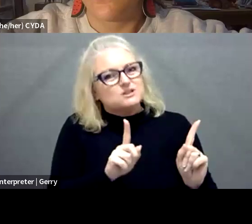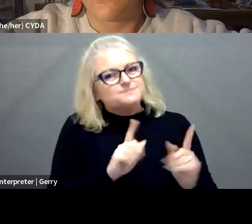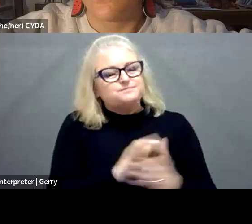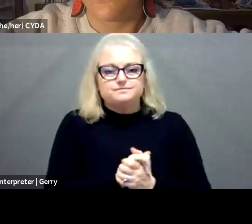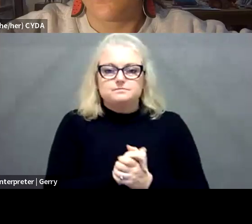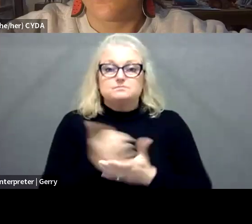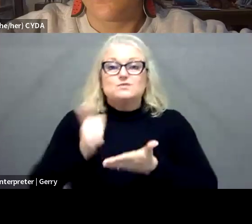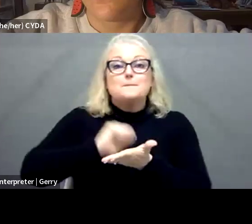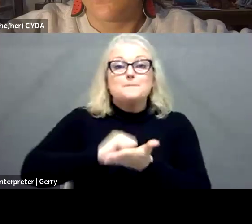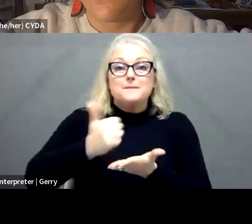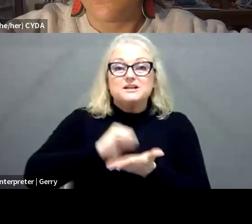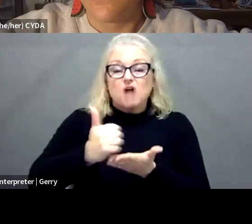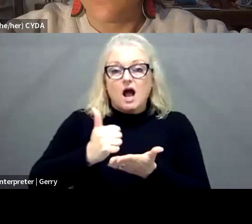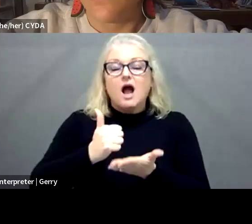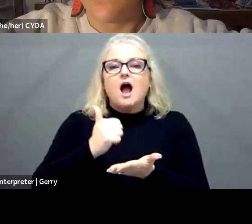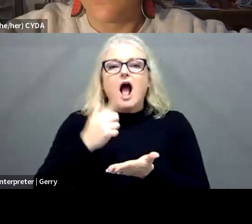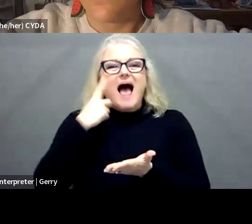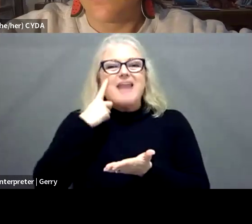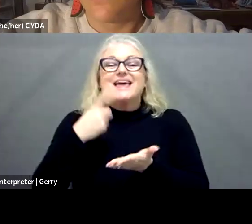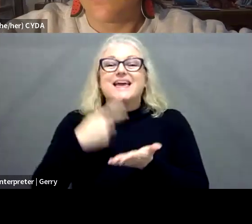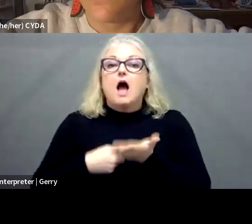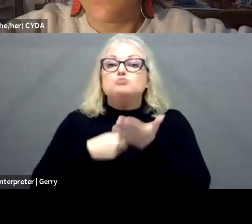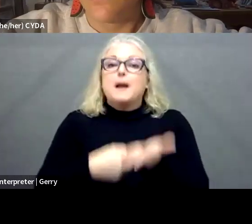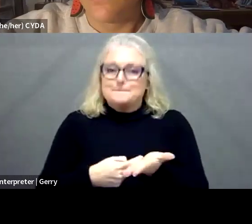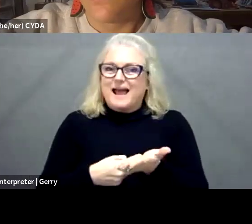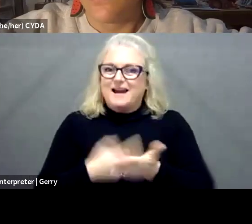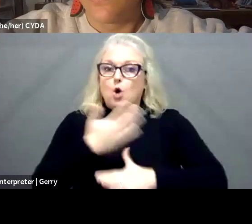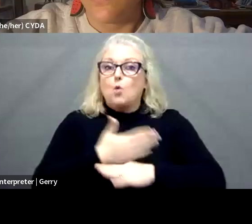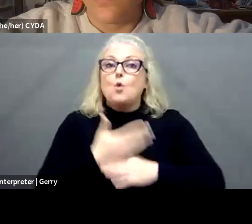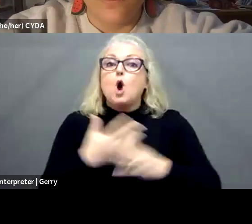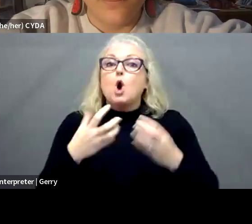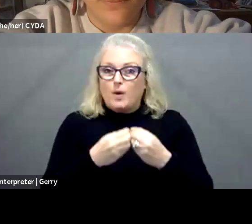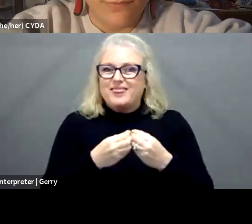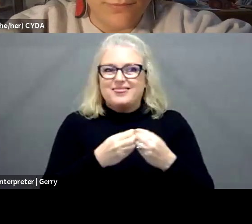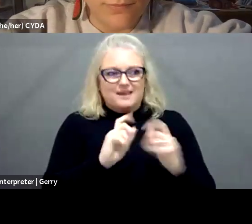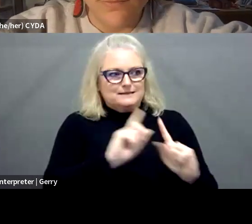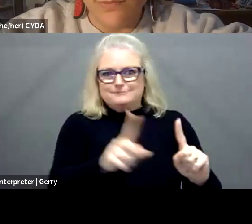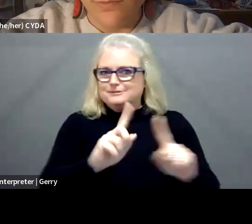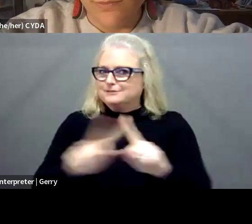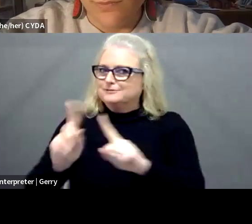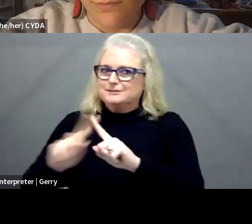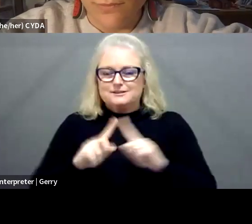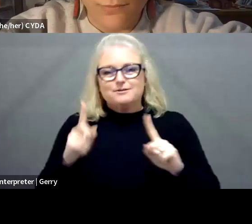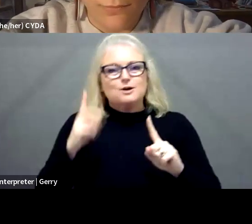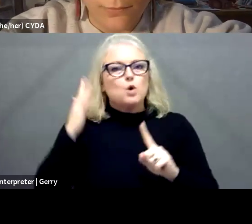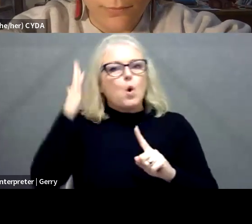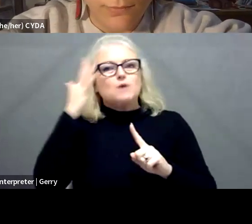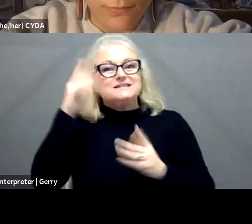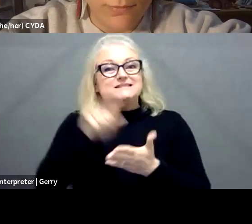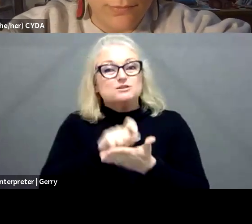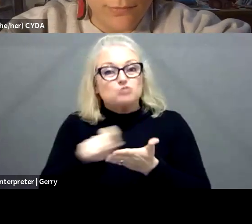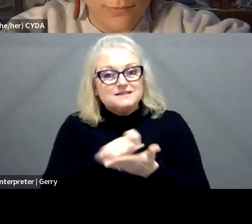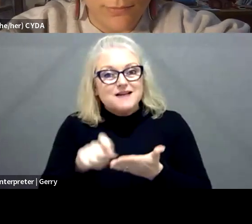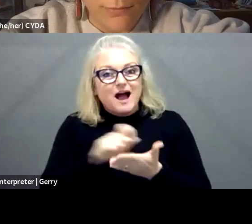recommend working with autistic authors across the autism spectrum. And if engaging